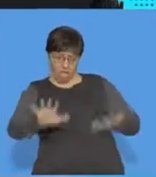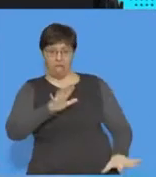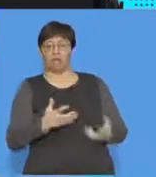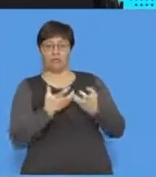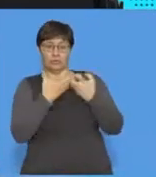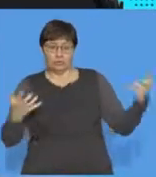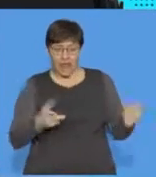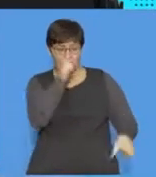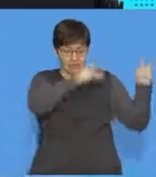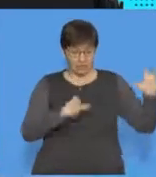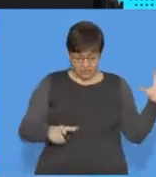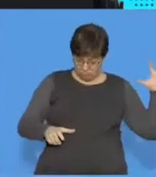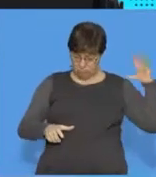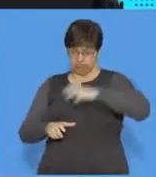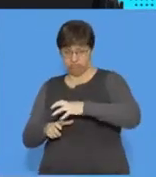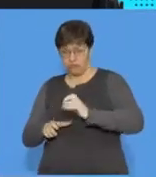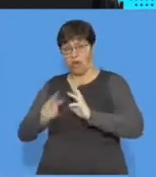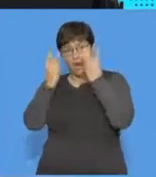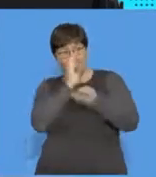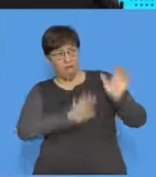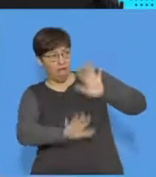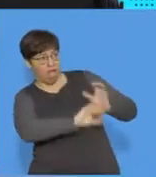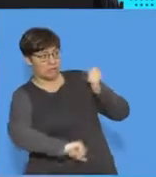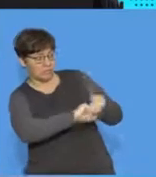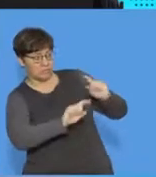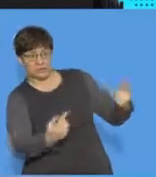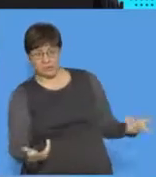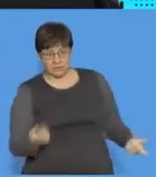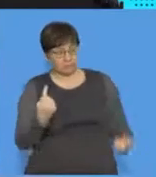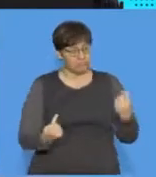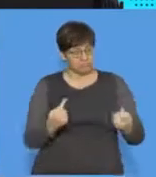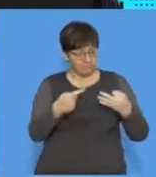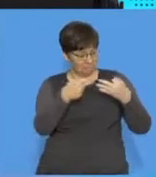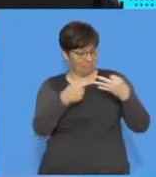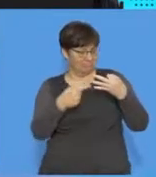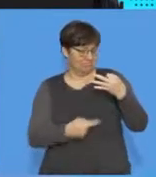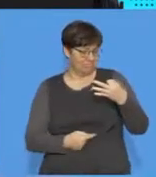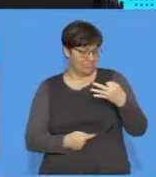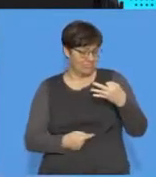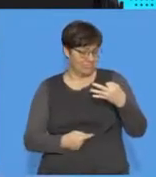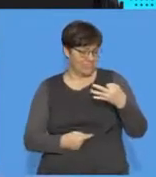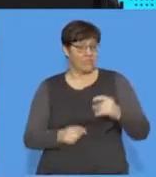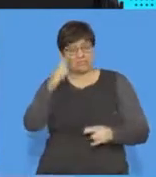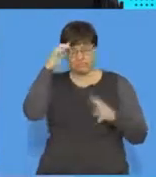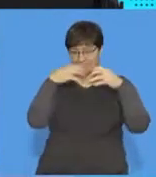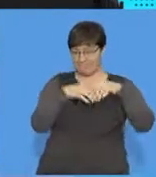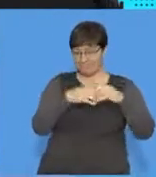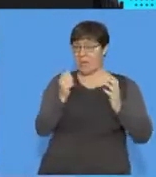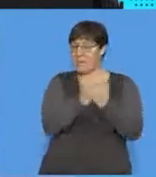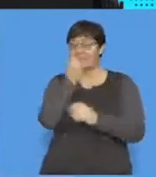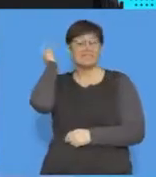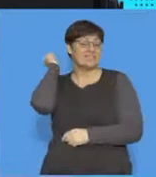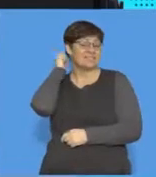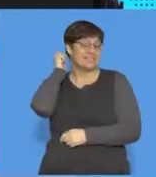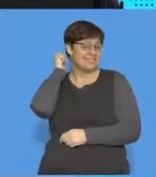over the carrying capacity? So there's a couple of questions for you to think about and bear in mind, and